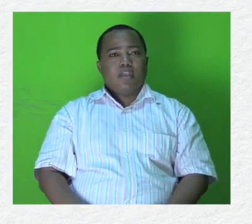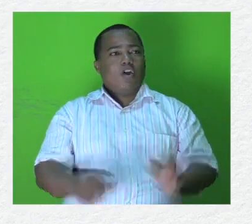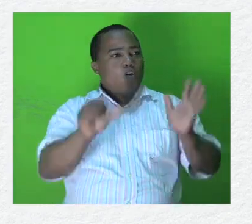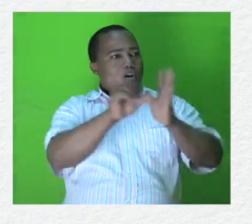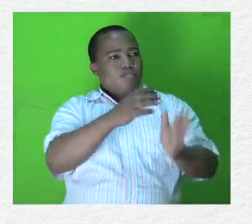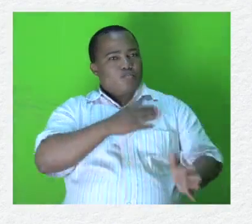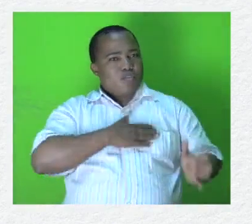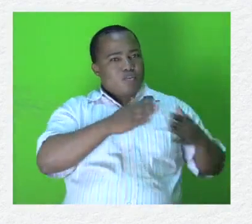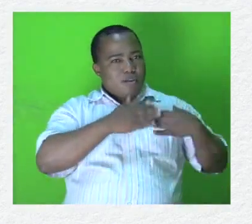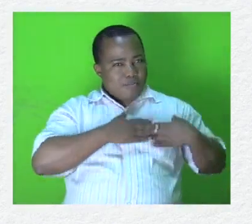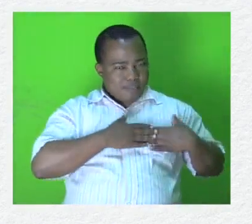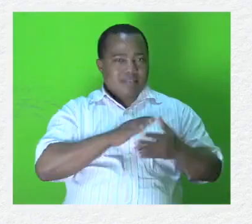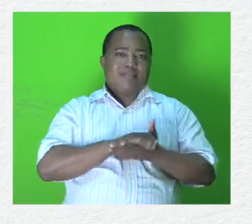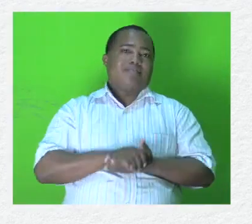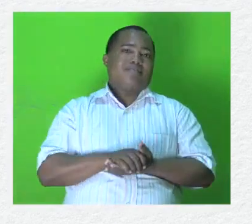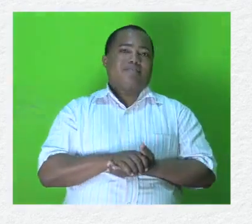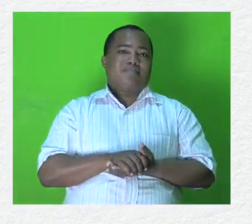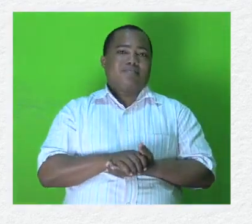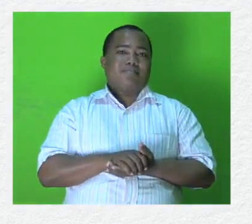My dear students,